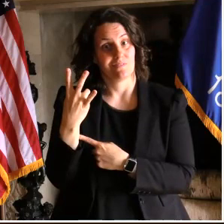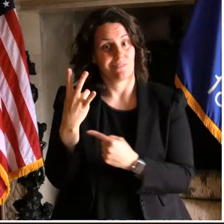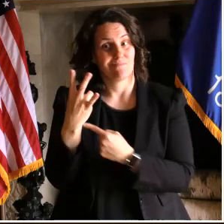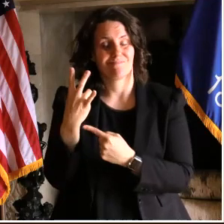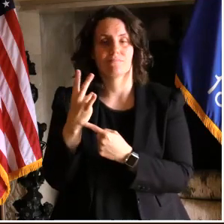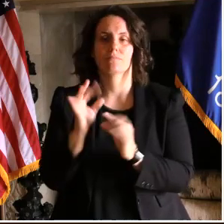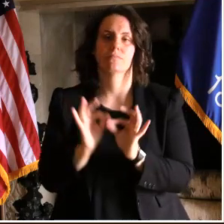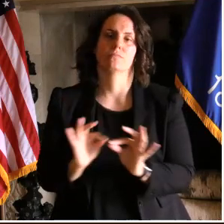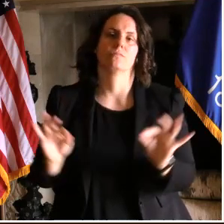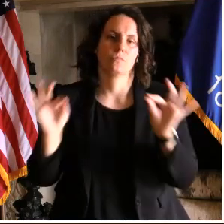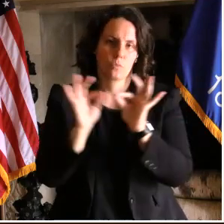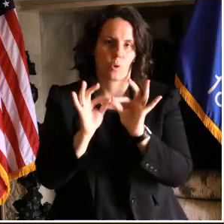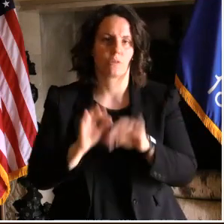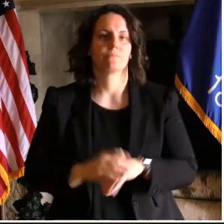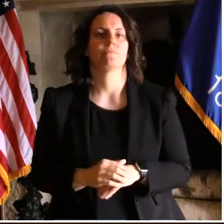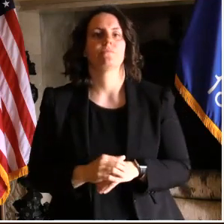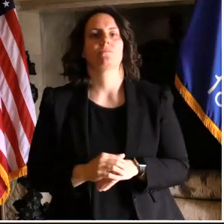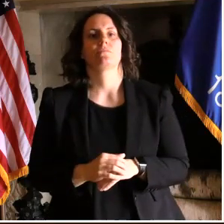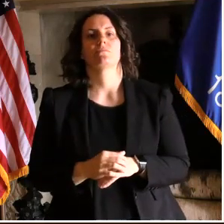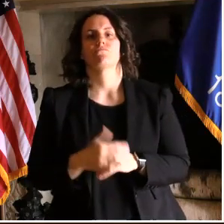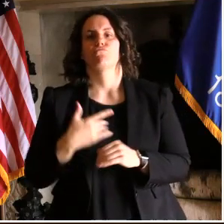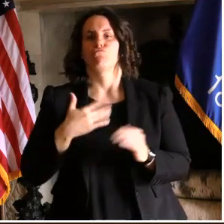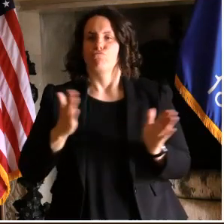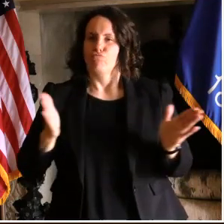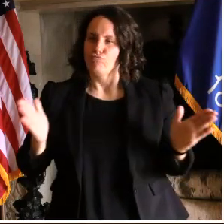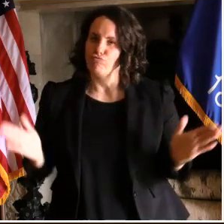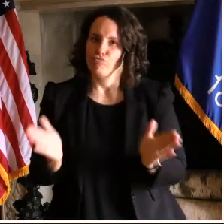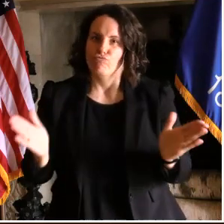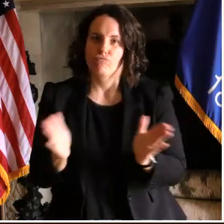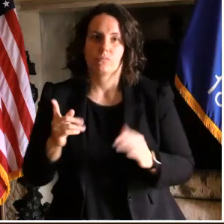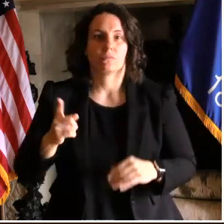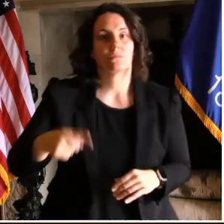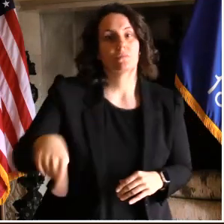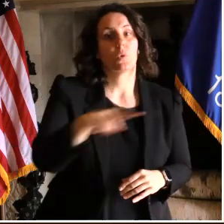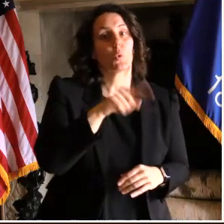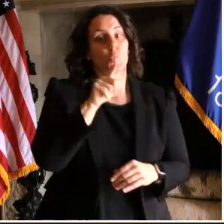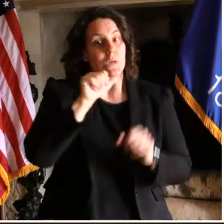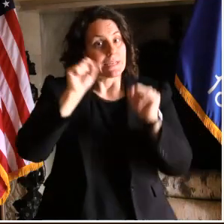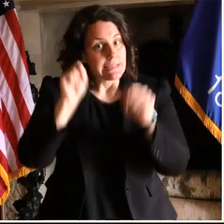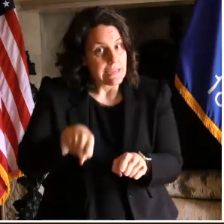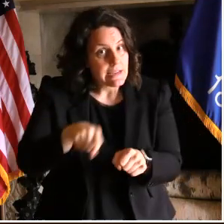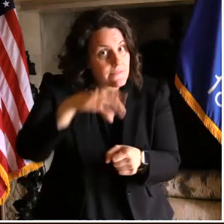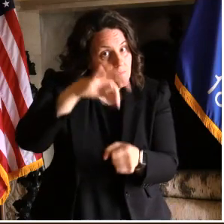urge all eligible voters to get an absentee ballot through